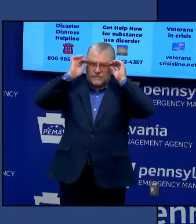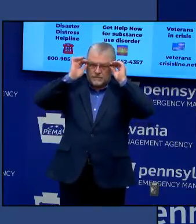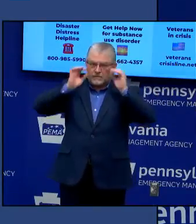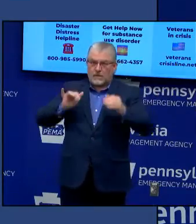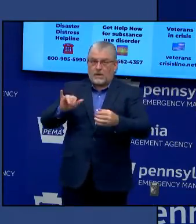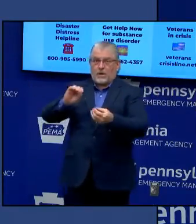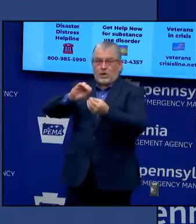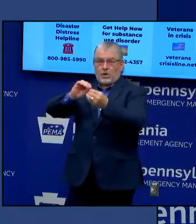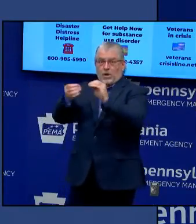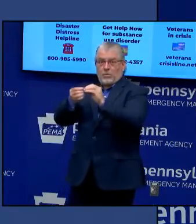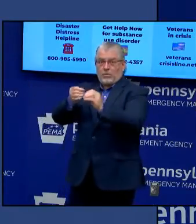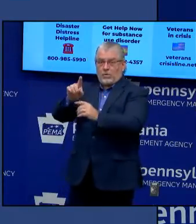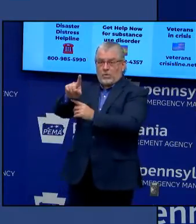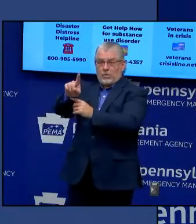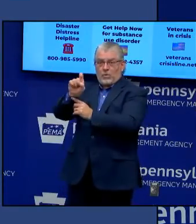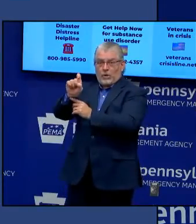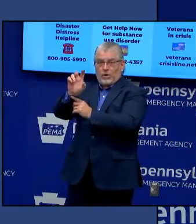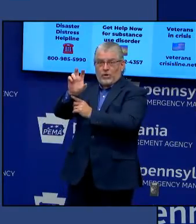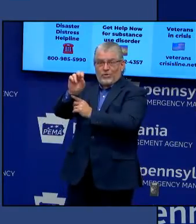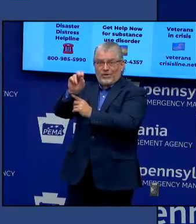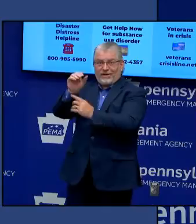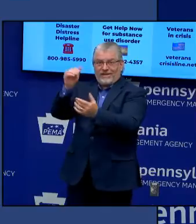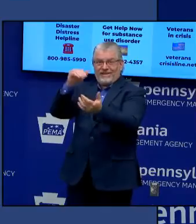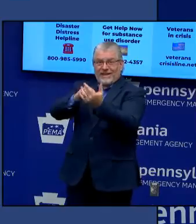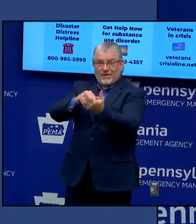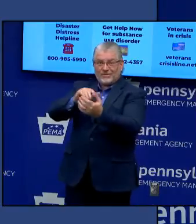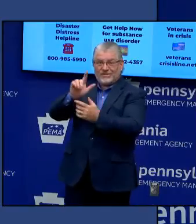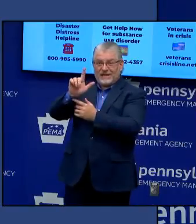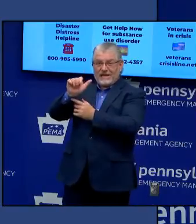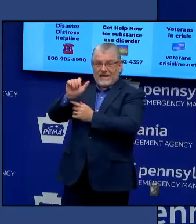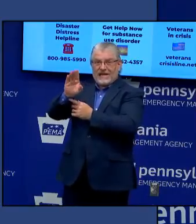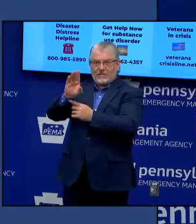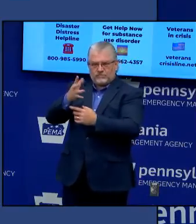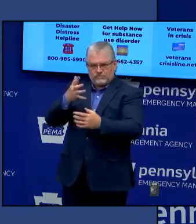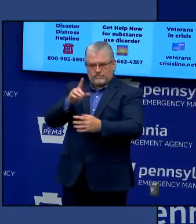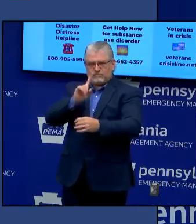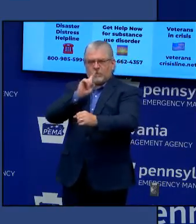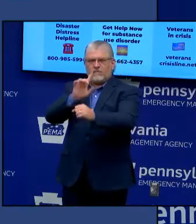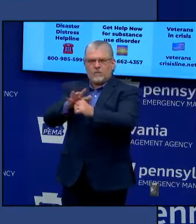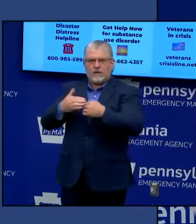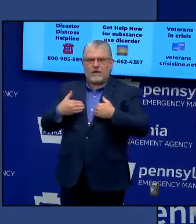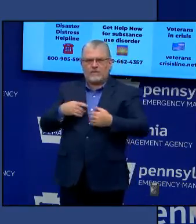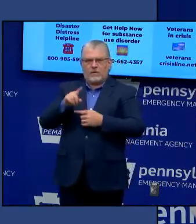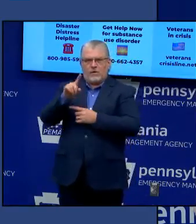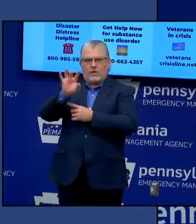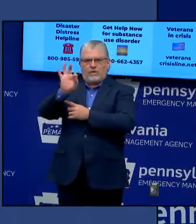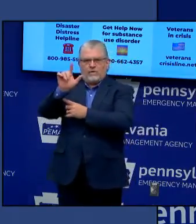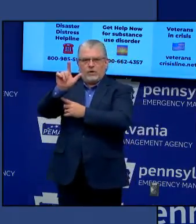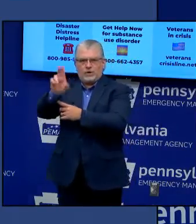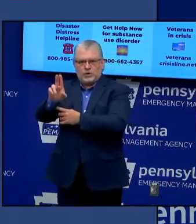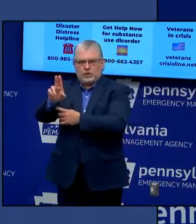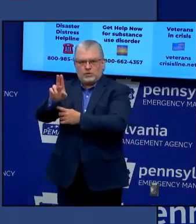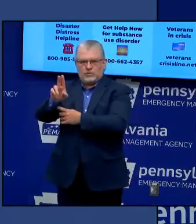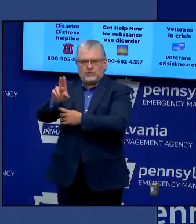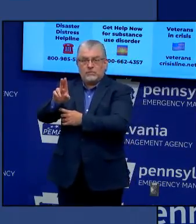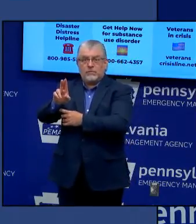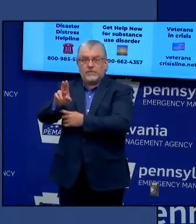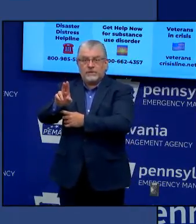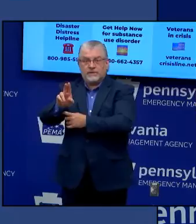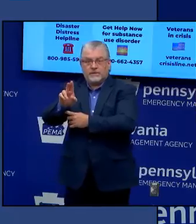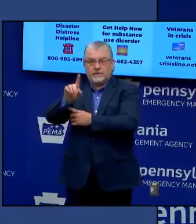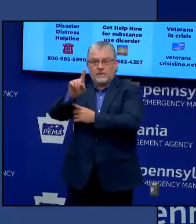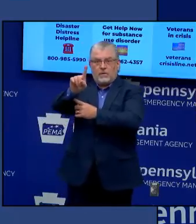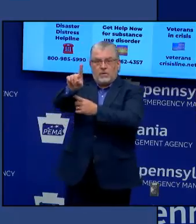cases of influenza this year, and we had 102 deaths. But again, COVID-19 is a completely different